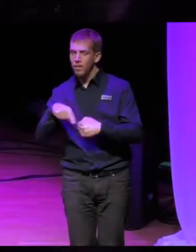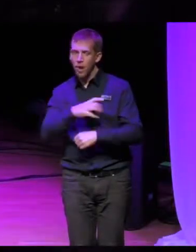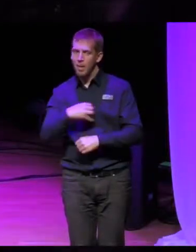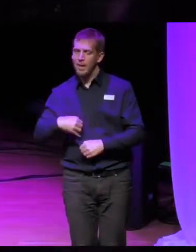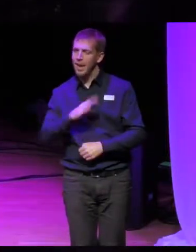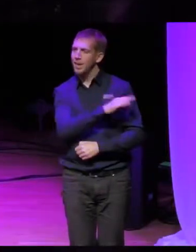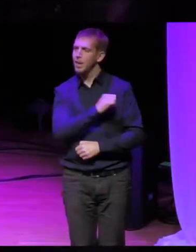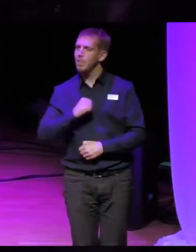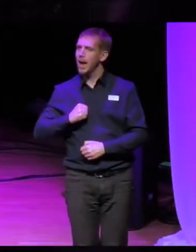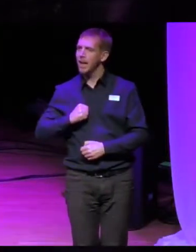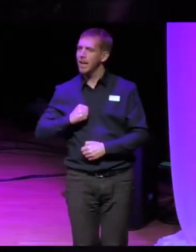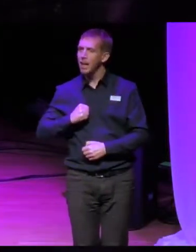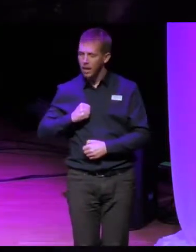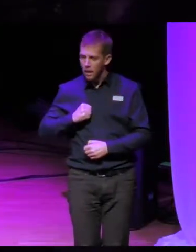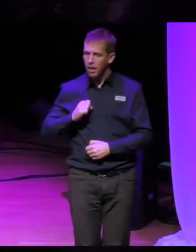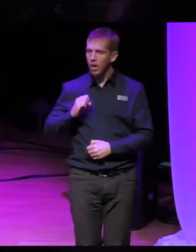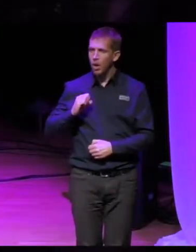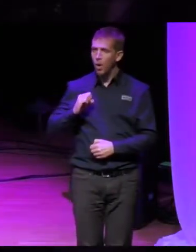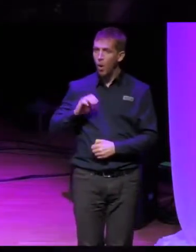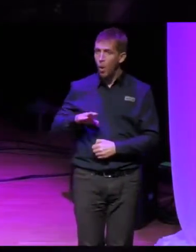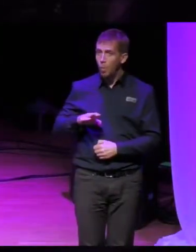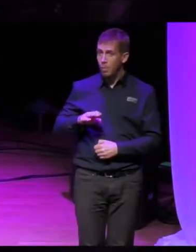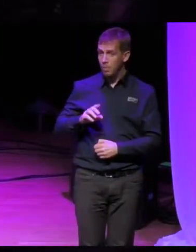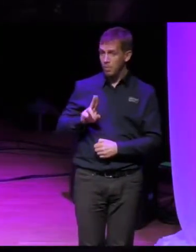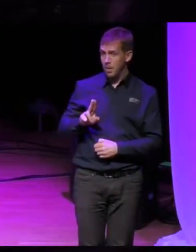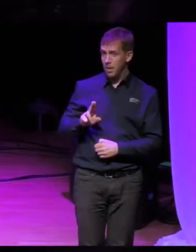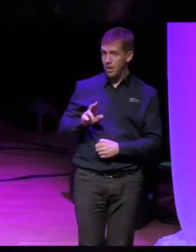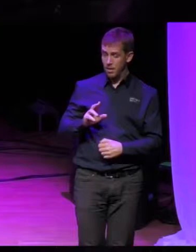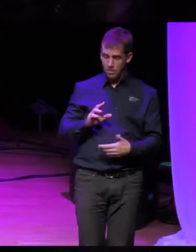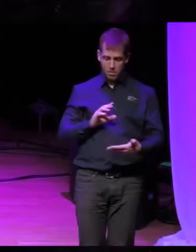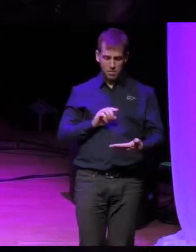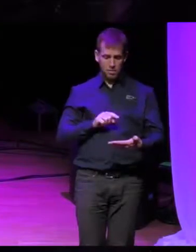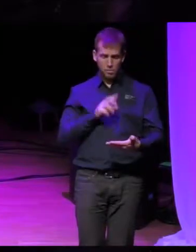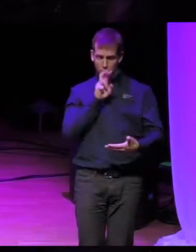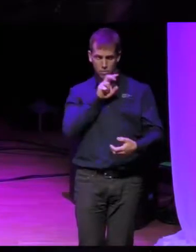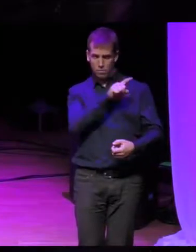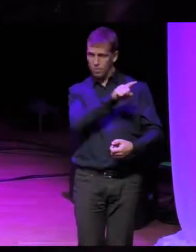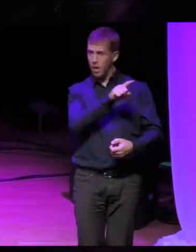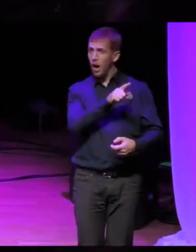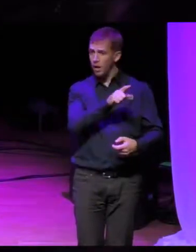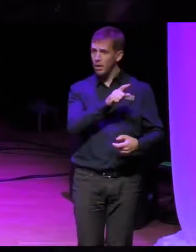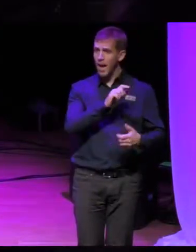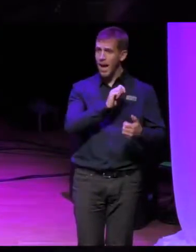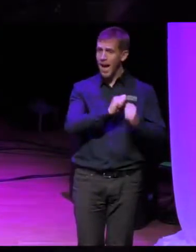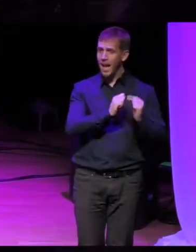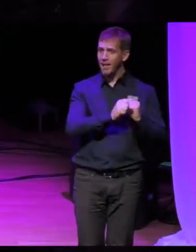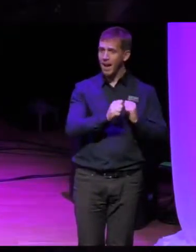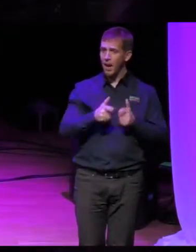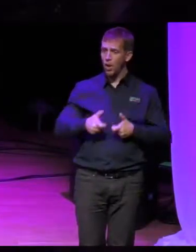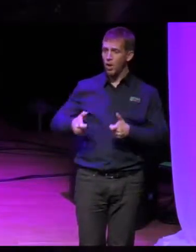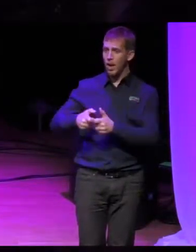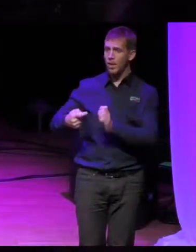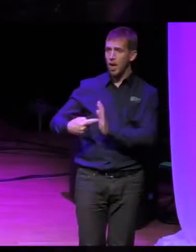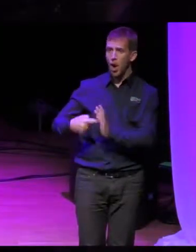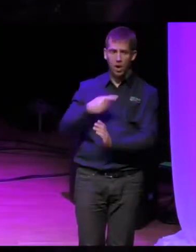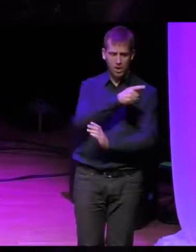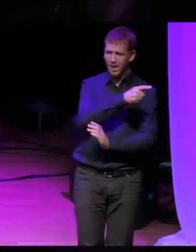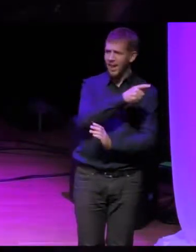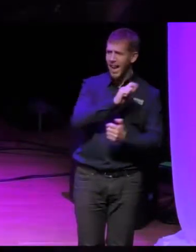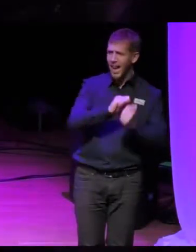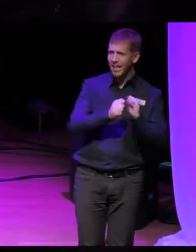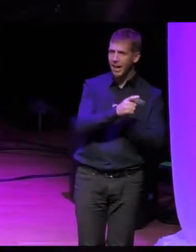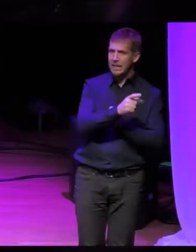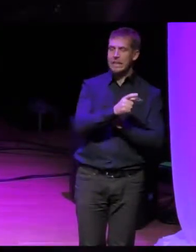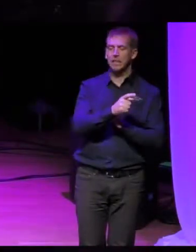a claim that the president has in effect rewritten a law that the Congress passed, that would create a separate issue.